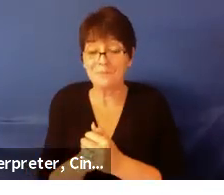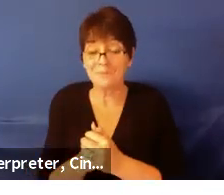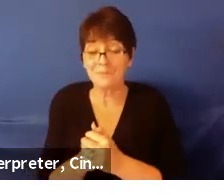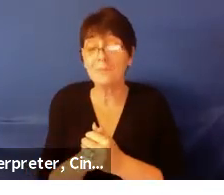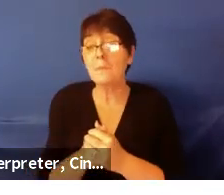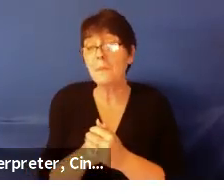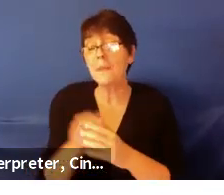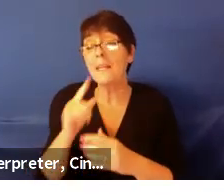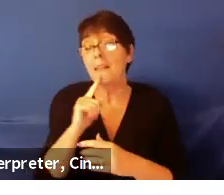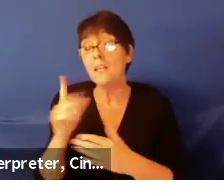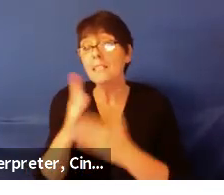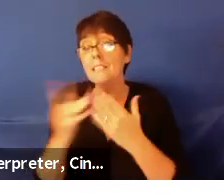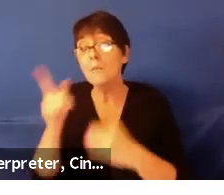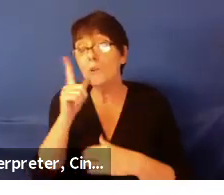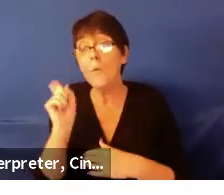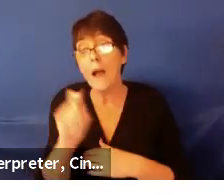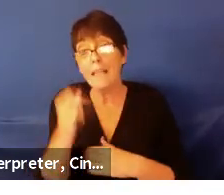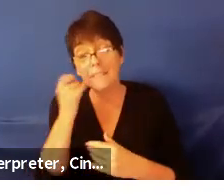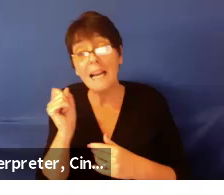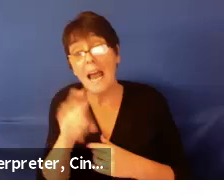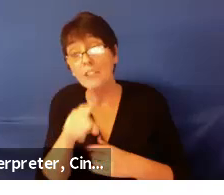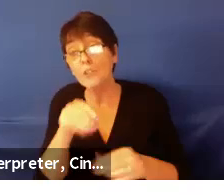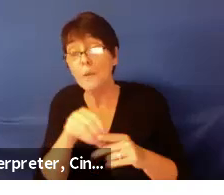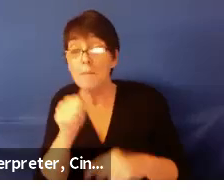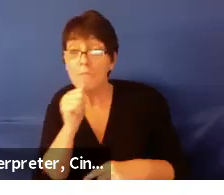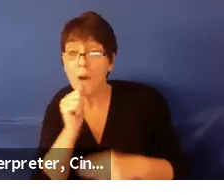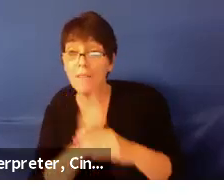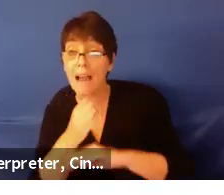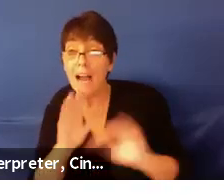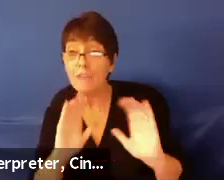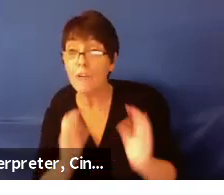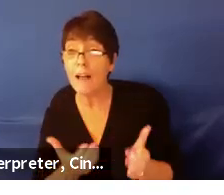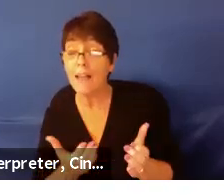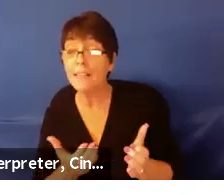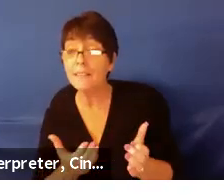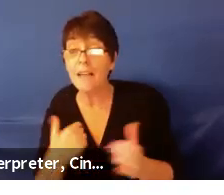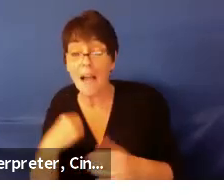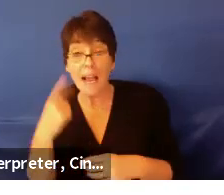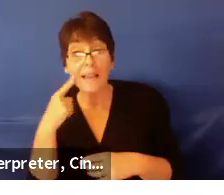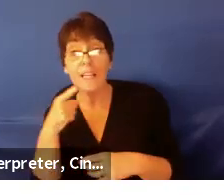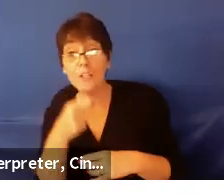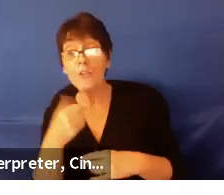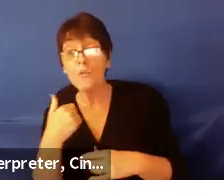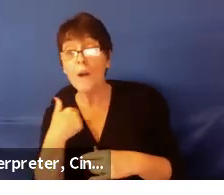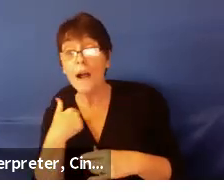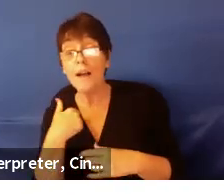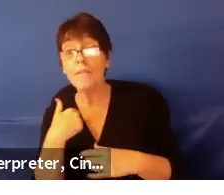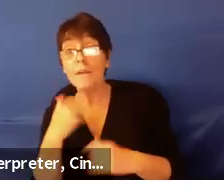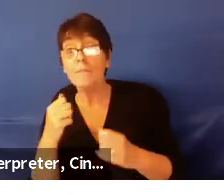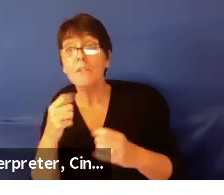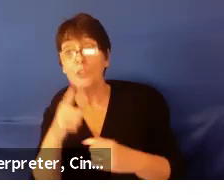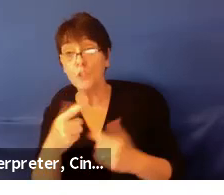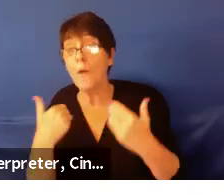there is somebody who asks if they can ask you a question in private after the class. I think you have, to the person who asked that question, you've